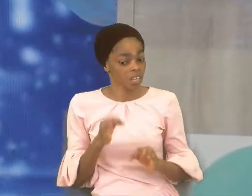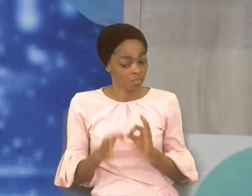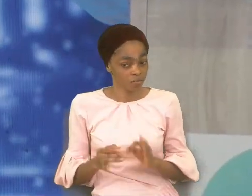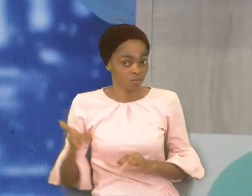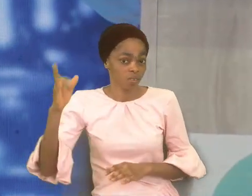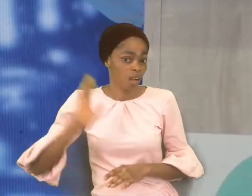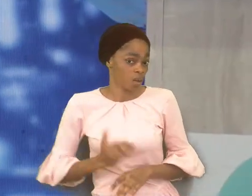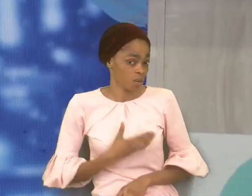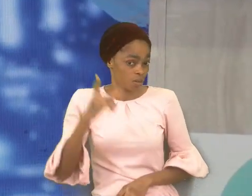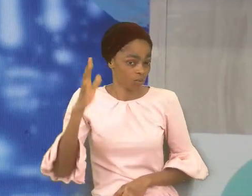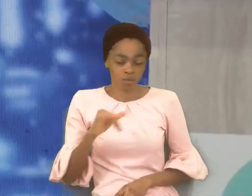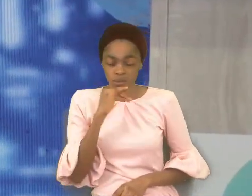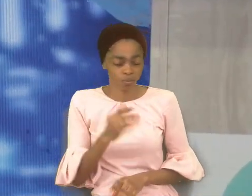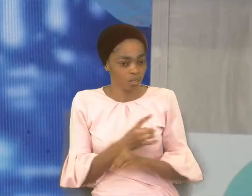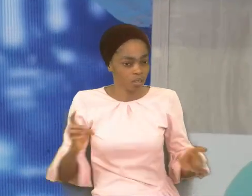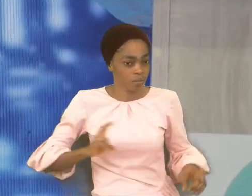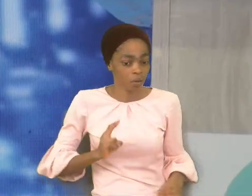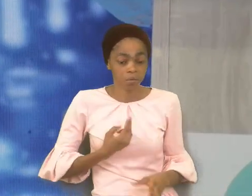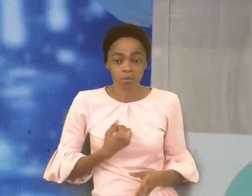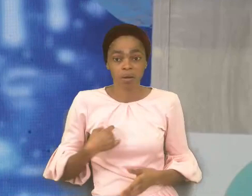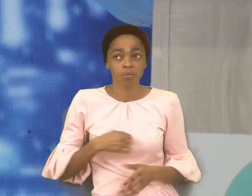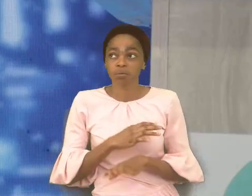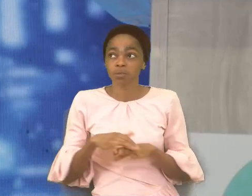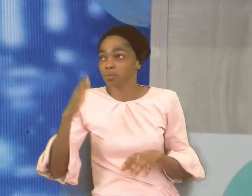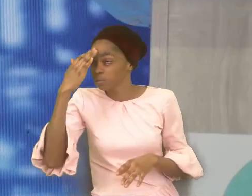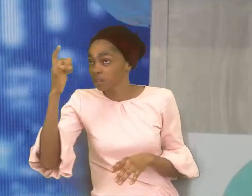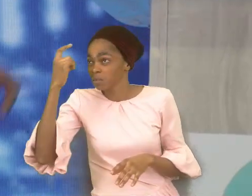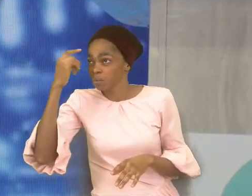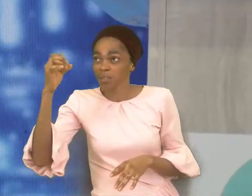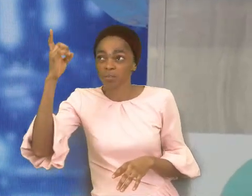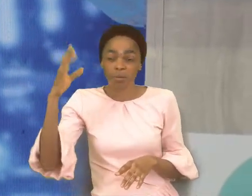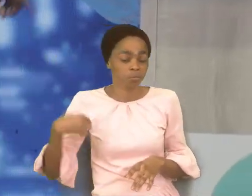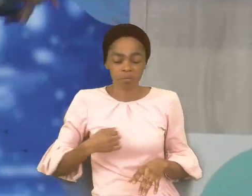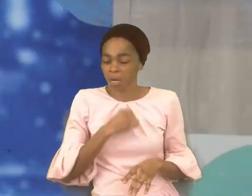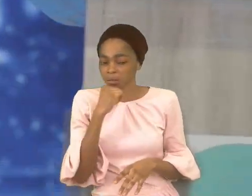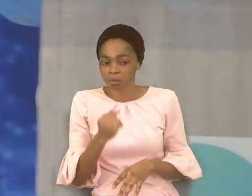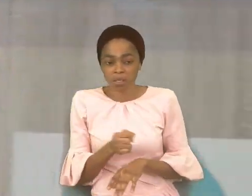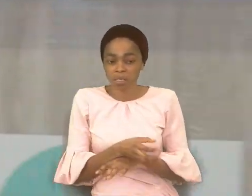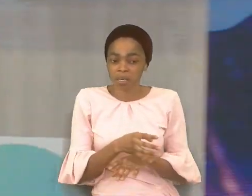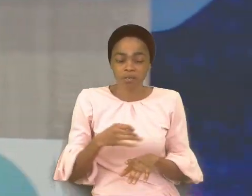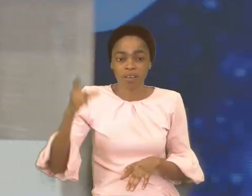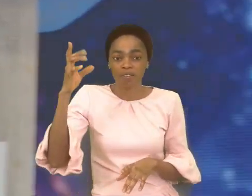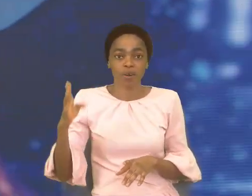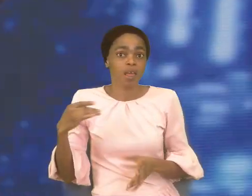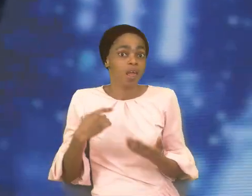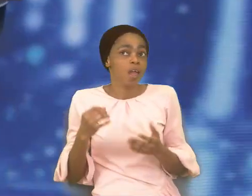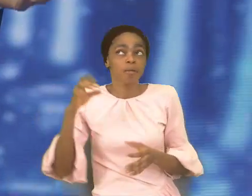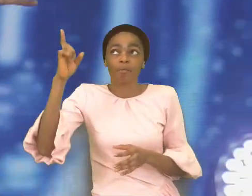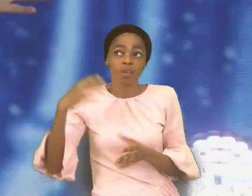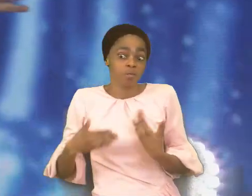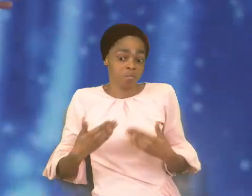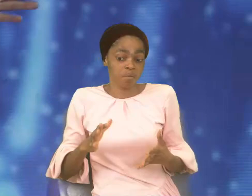We're not in the counsel of God. He might have ordained from all eternity that we will go home